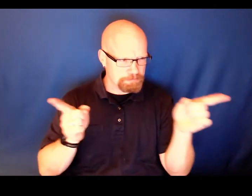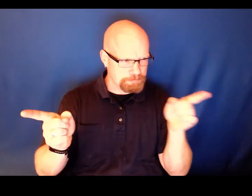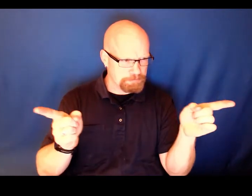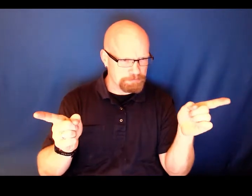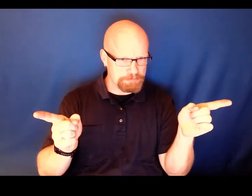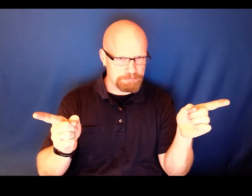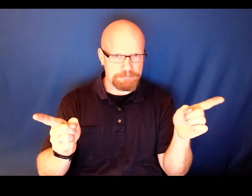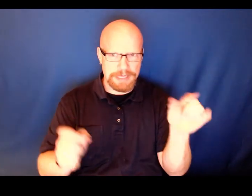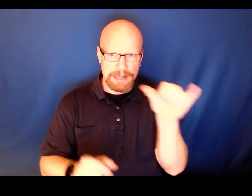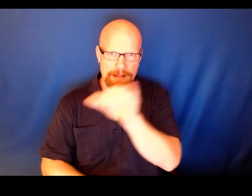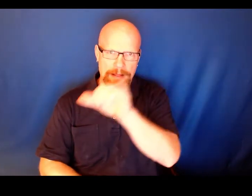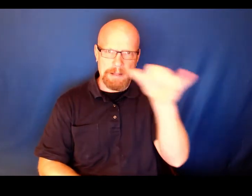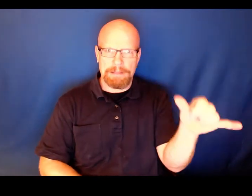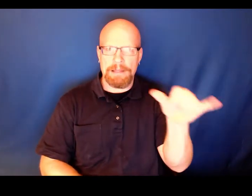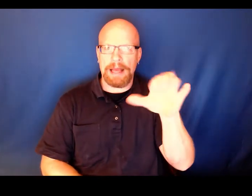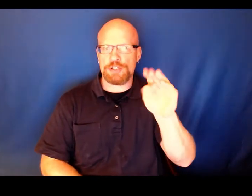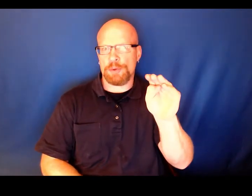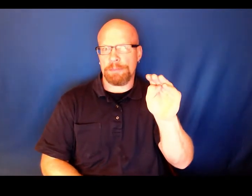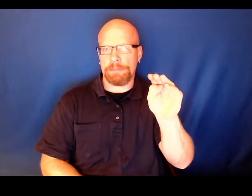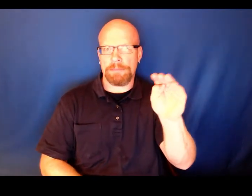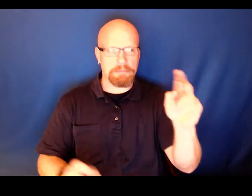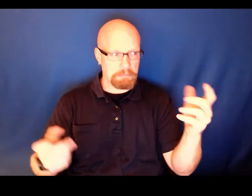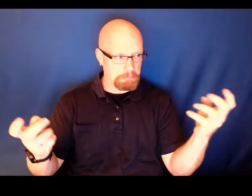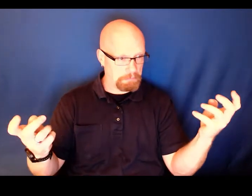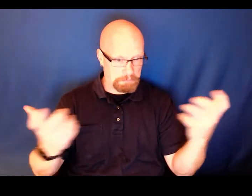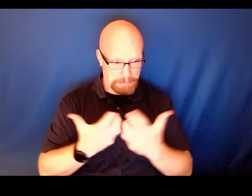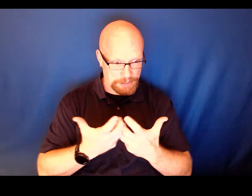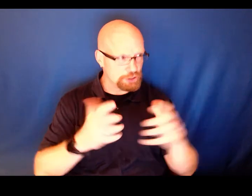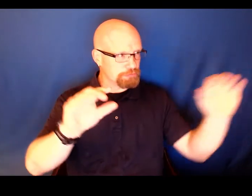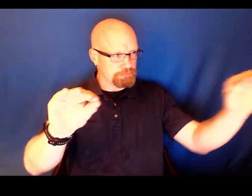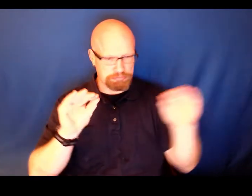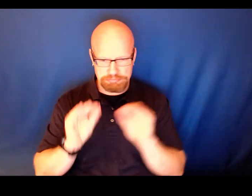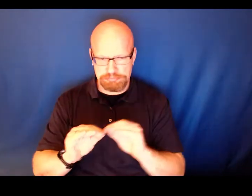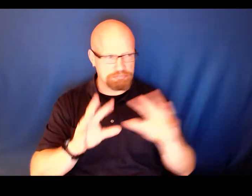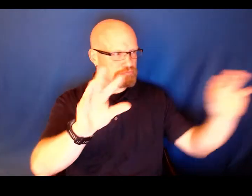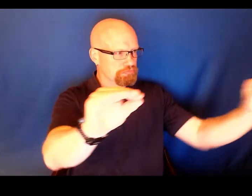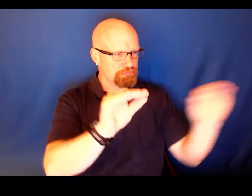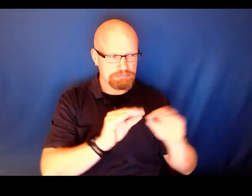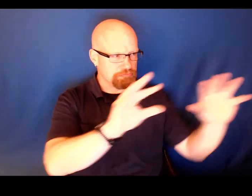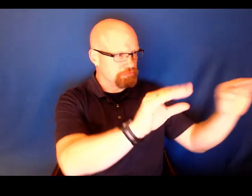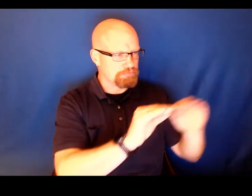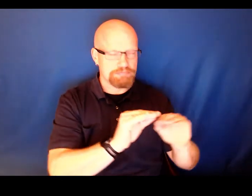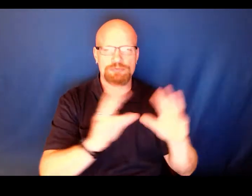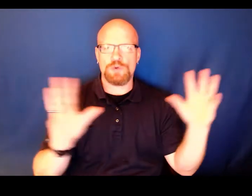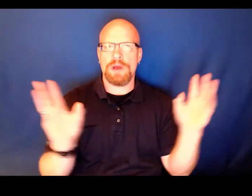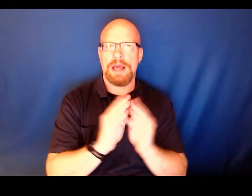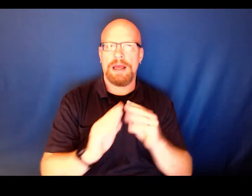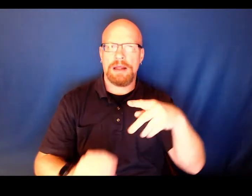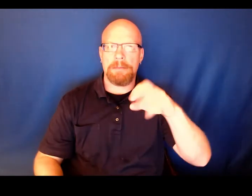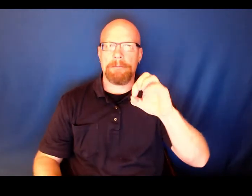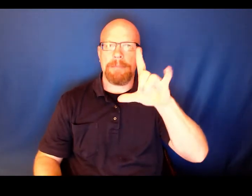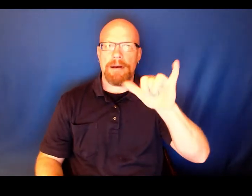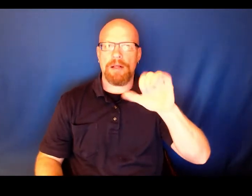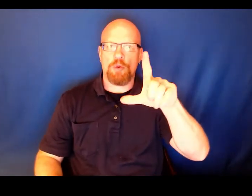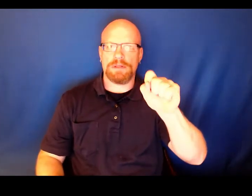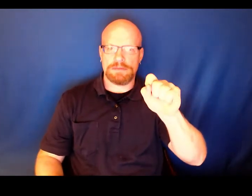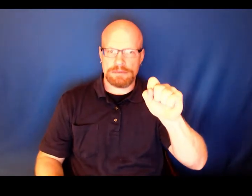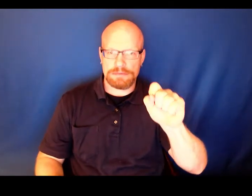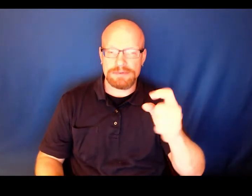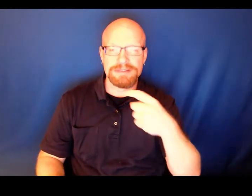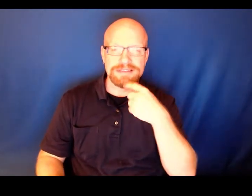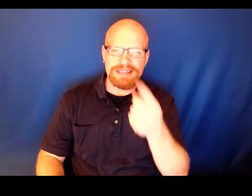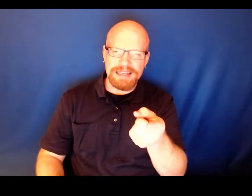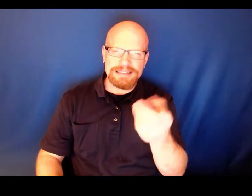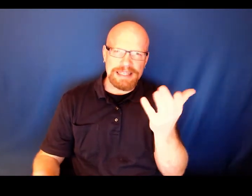It means looking at the two polynomials and looking for matching terms, like terms, and combining them. It's how you